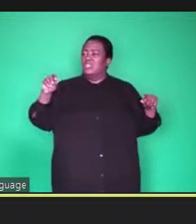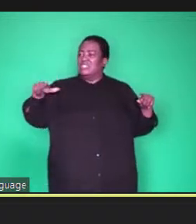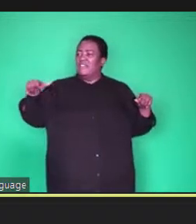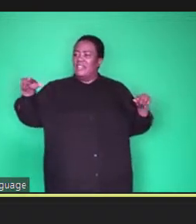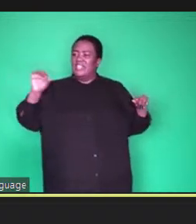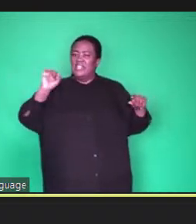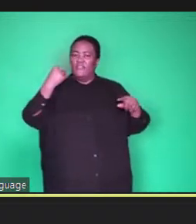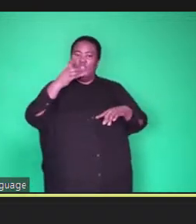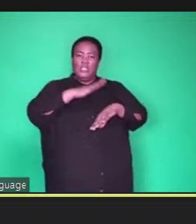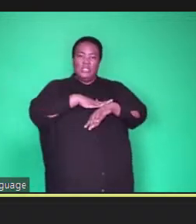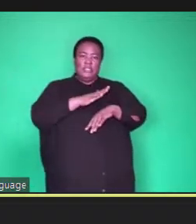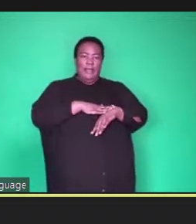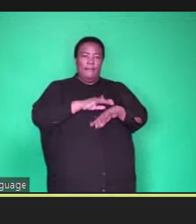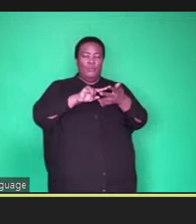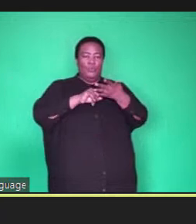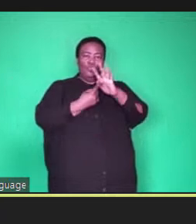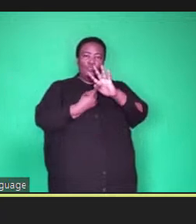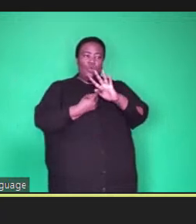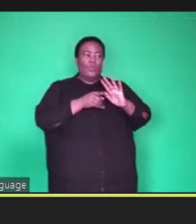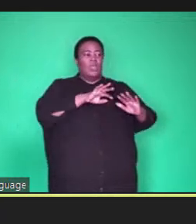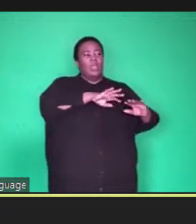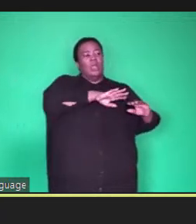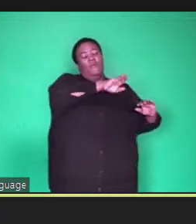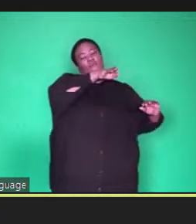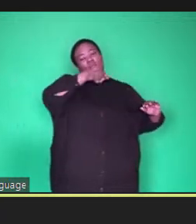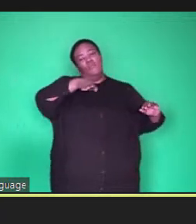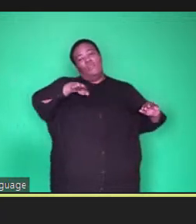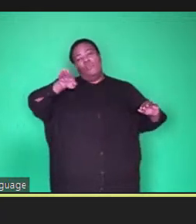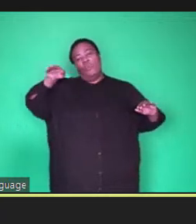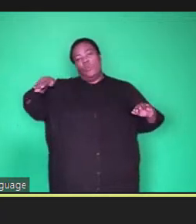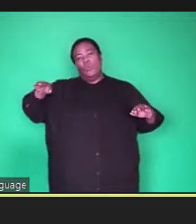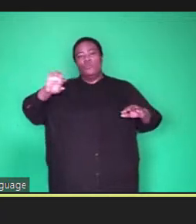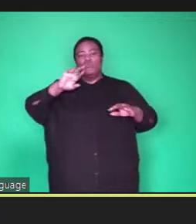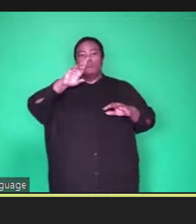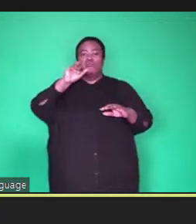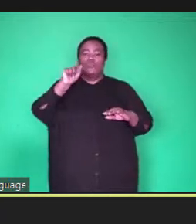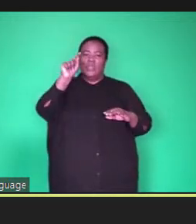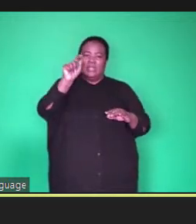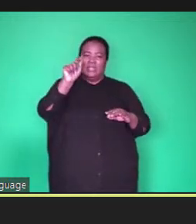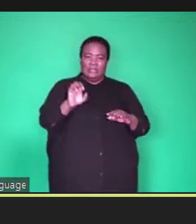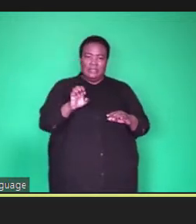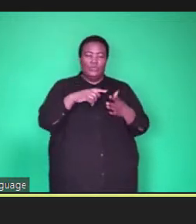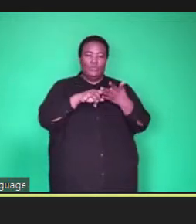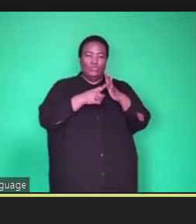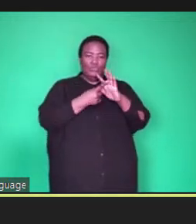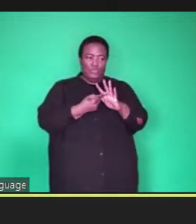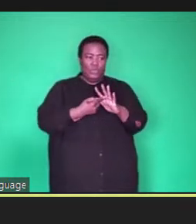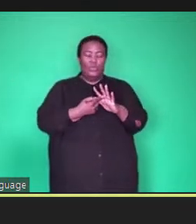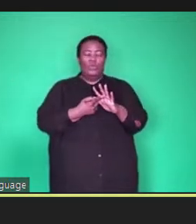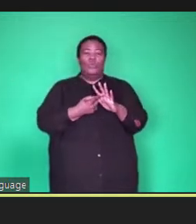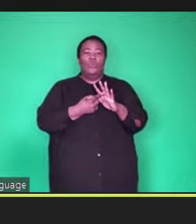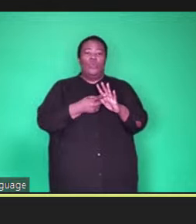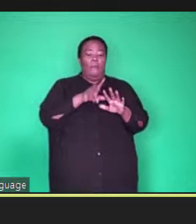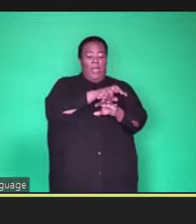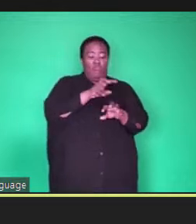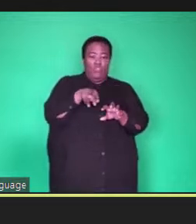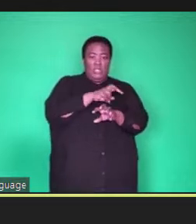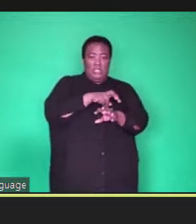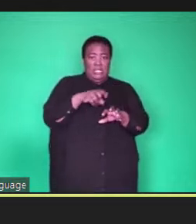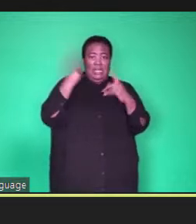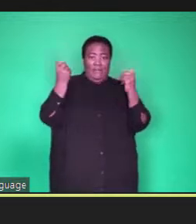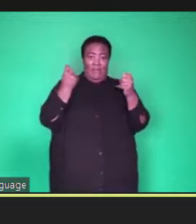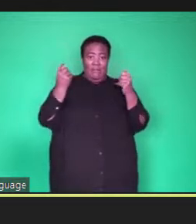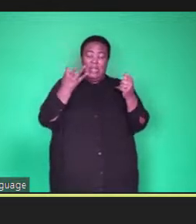showing flow rates, not stock measures. We're showing migration as an event. It's got